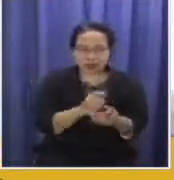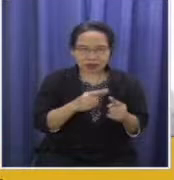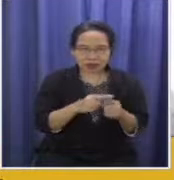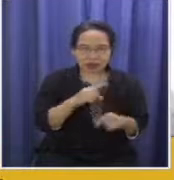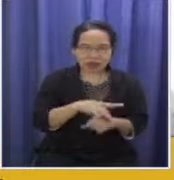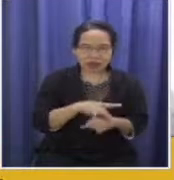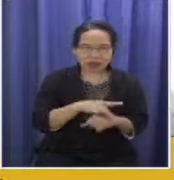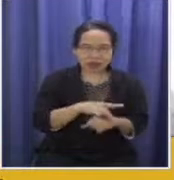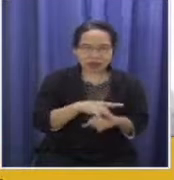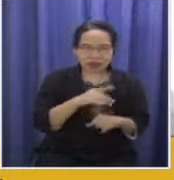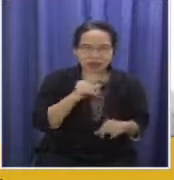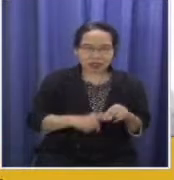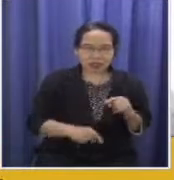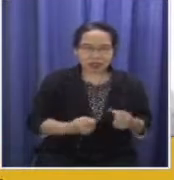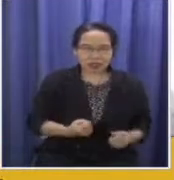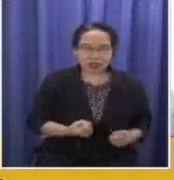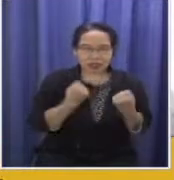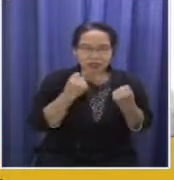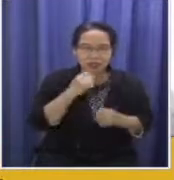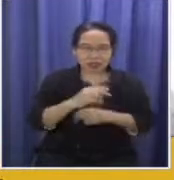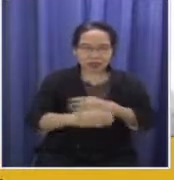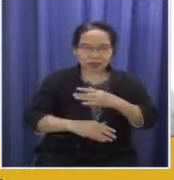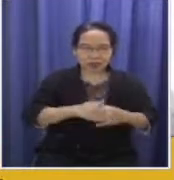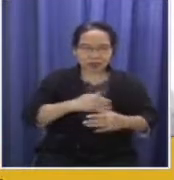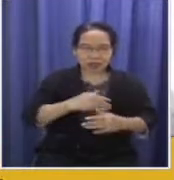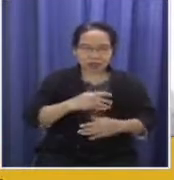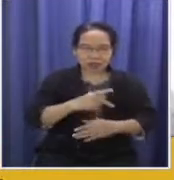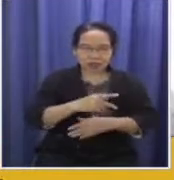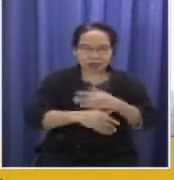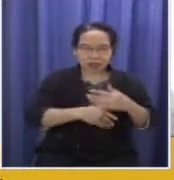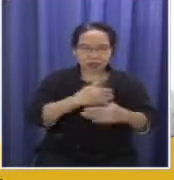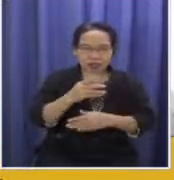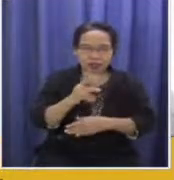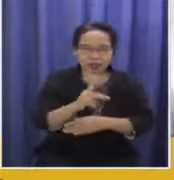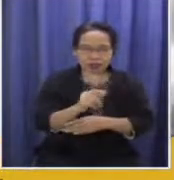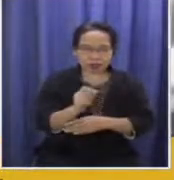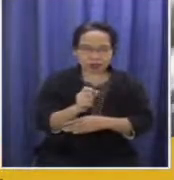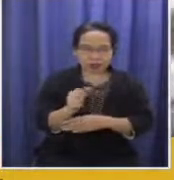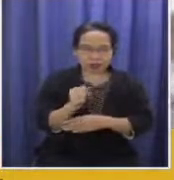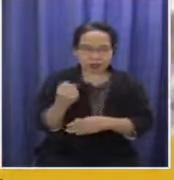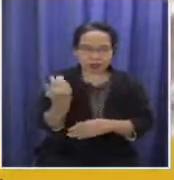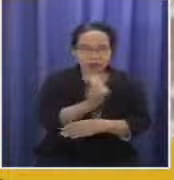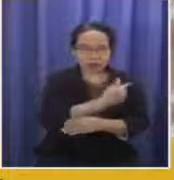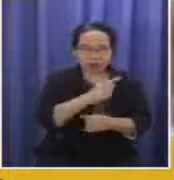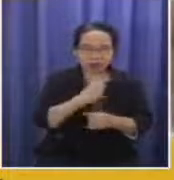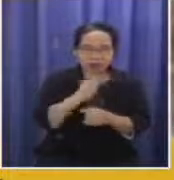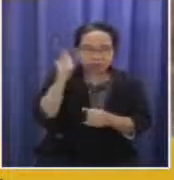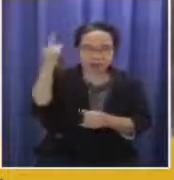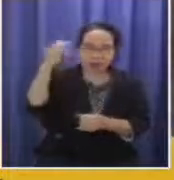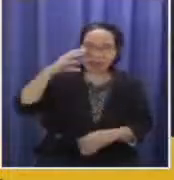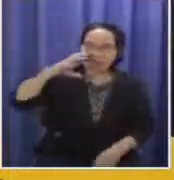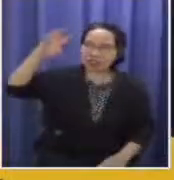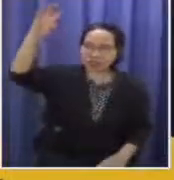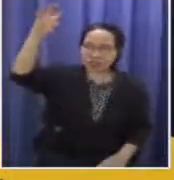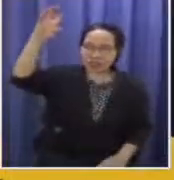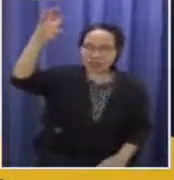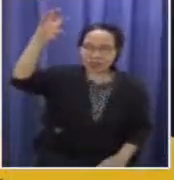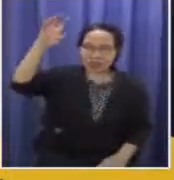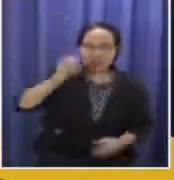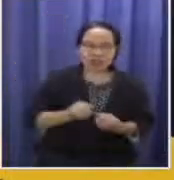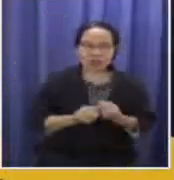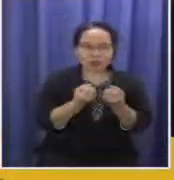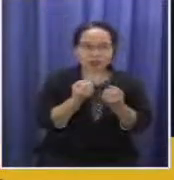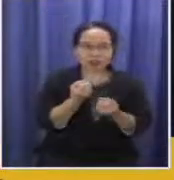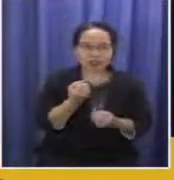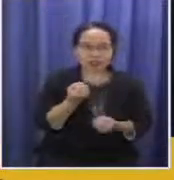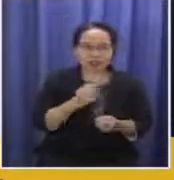earth. They cannot sustain the process of photosynthesis like what our local star or the sun is supplying the